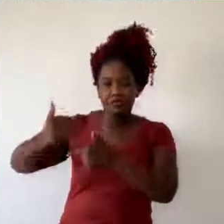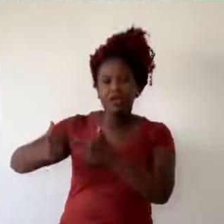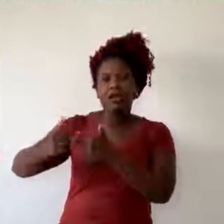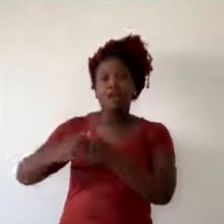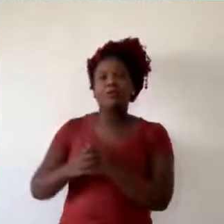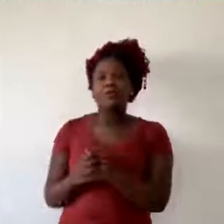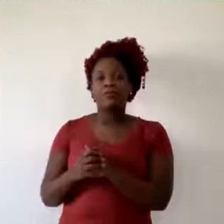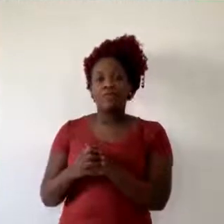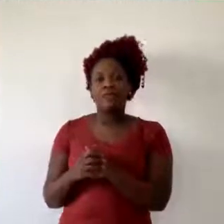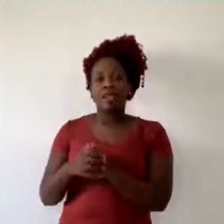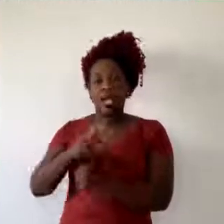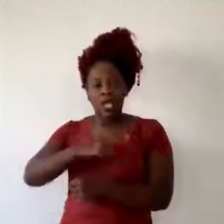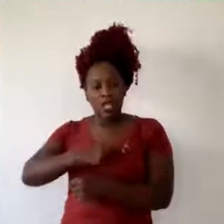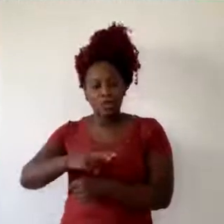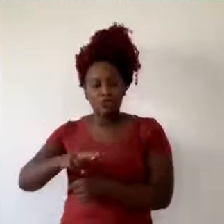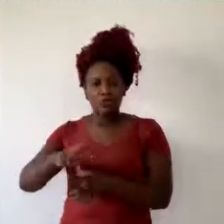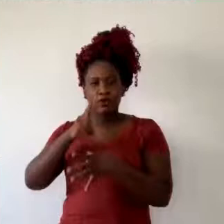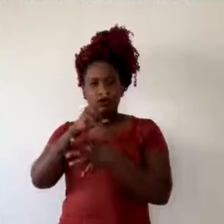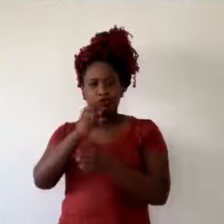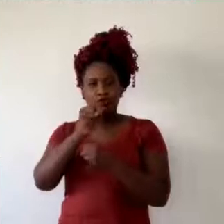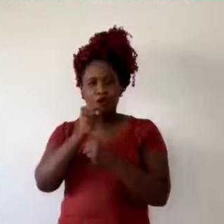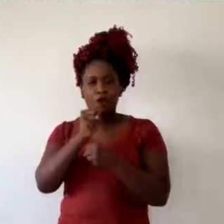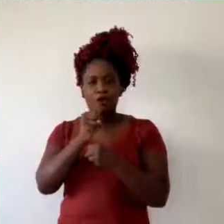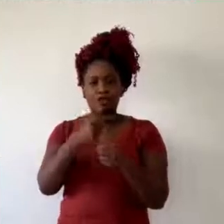a family that is very conservative